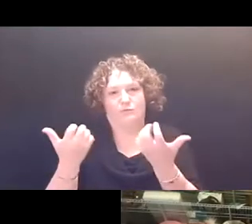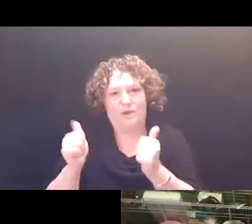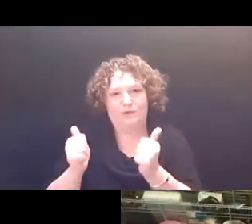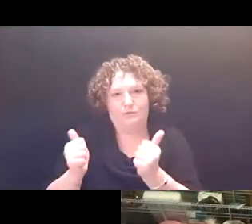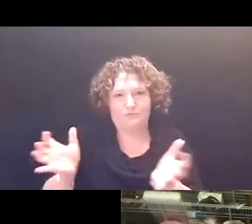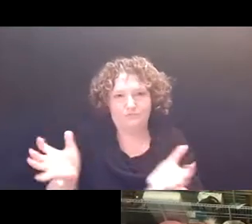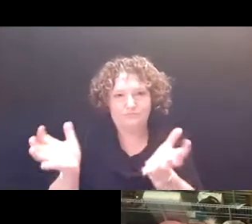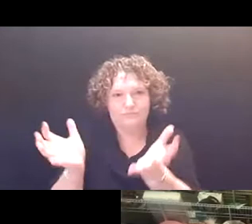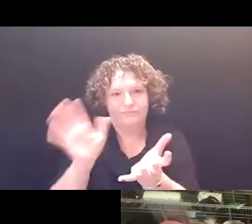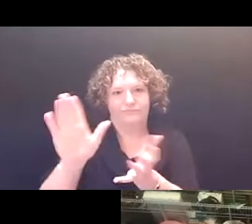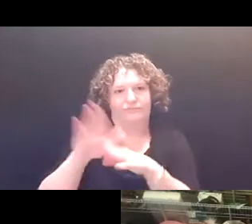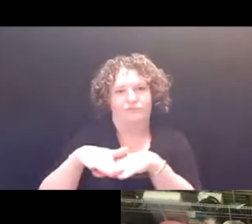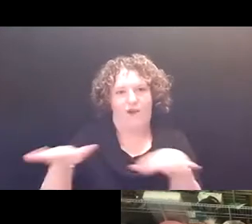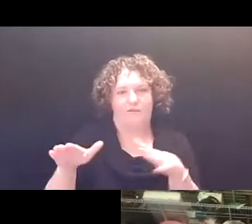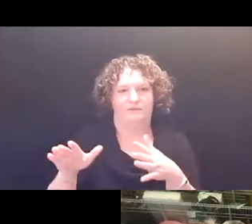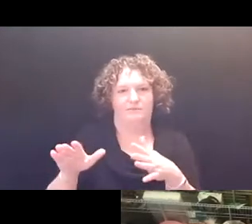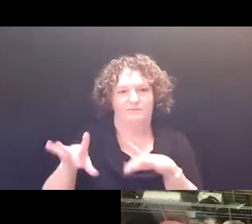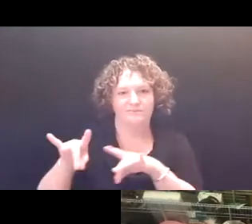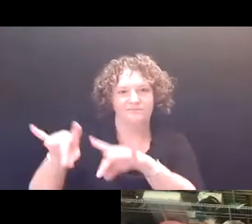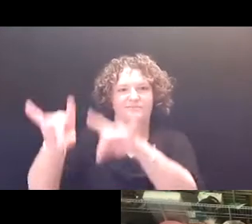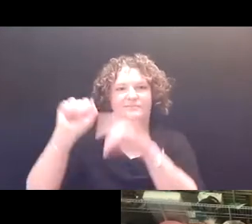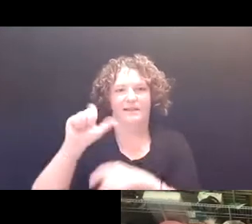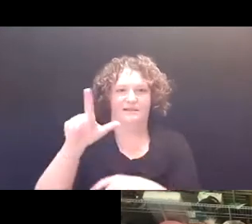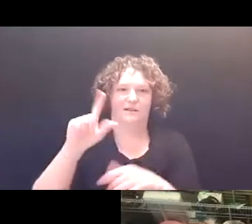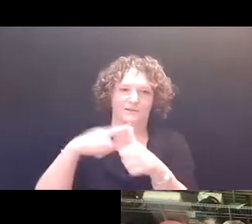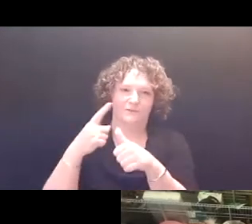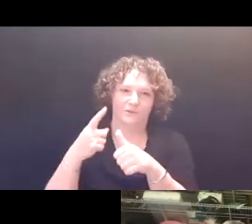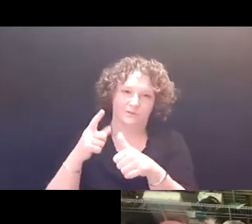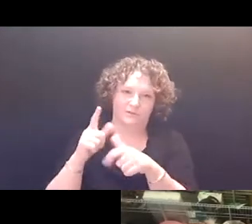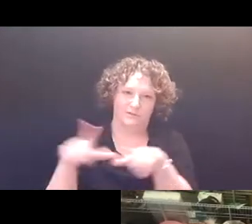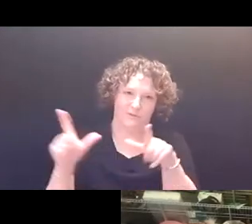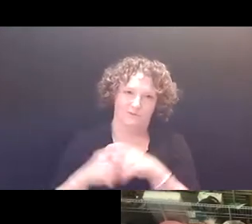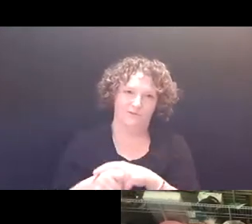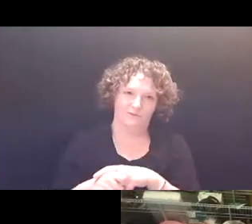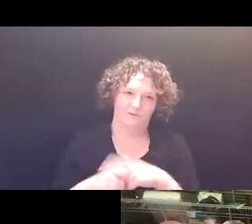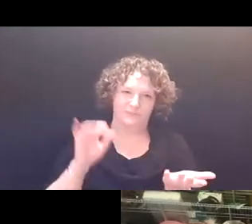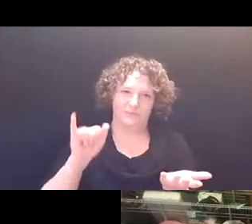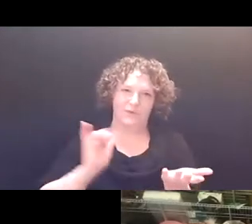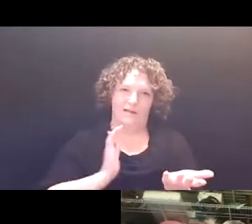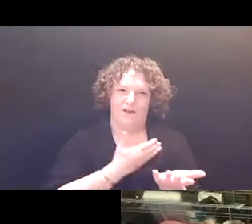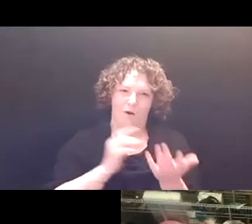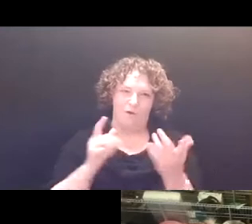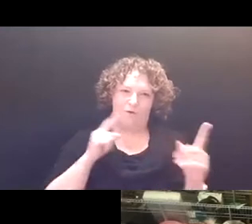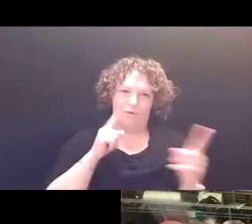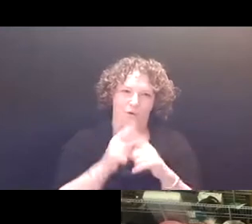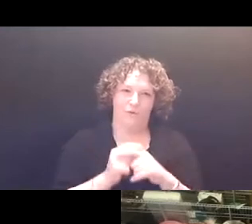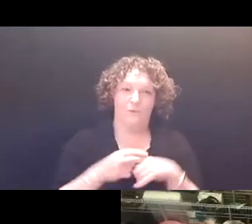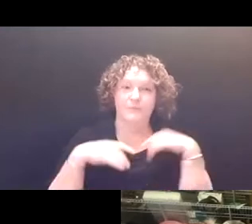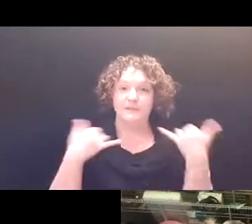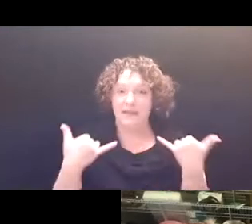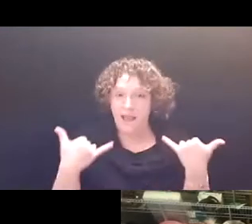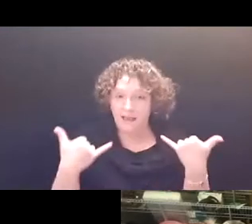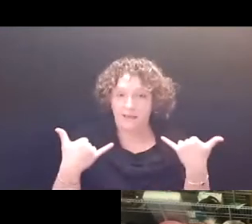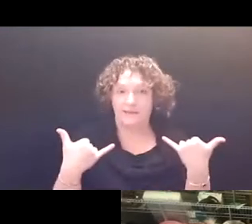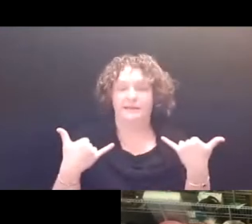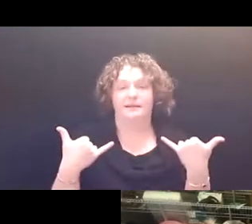time who want to try to encourage their child to actually pick up ASL as their first language. So